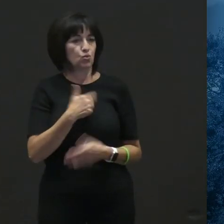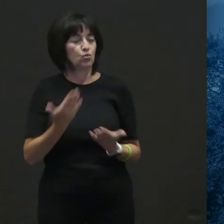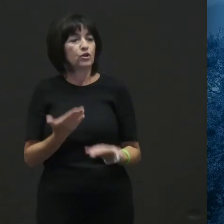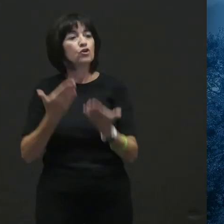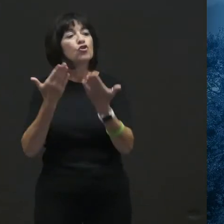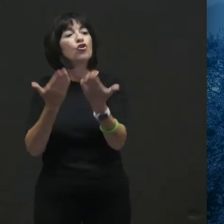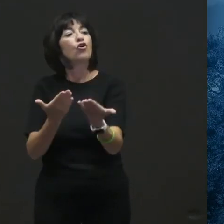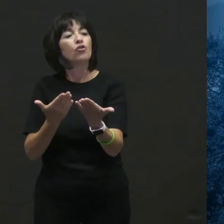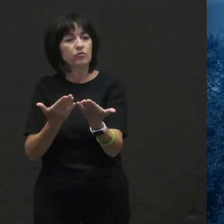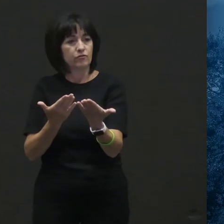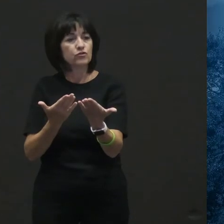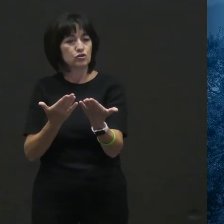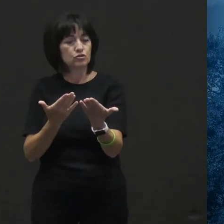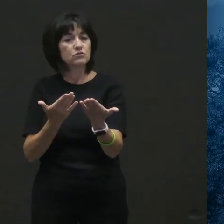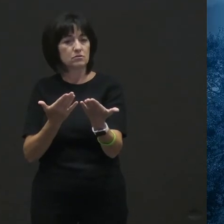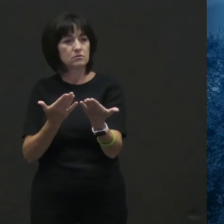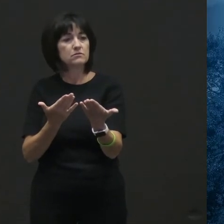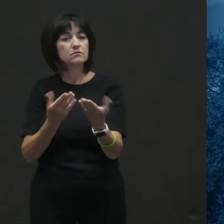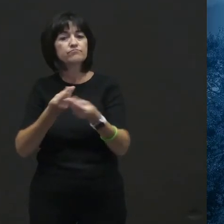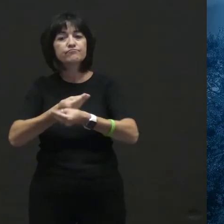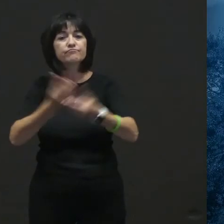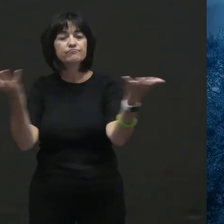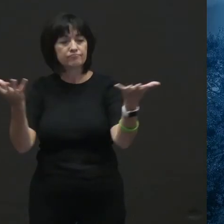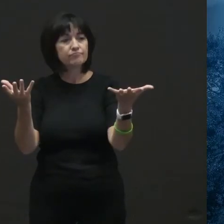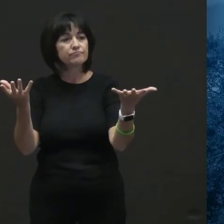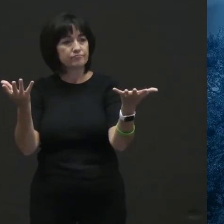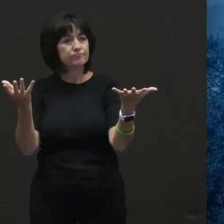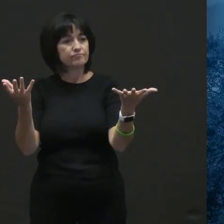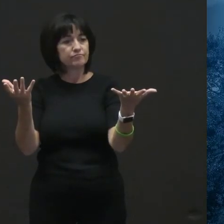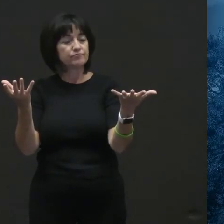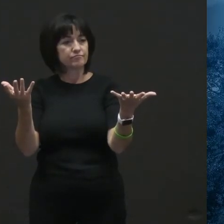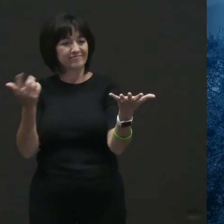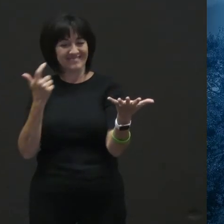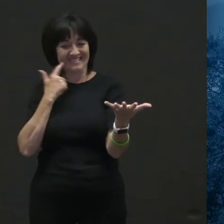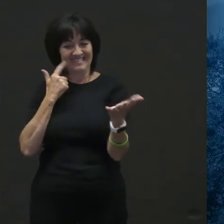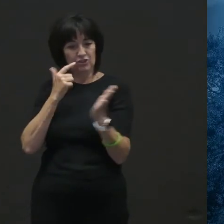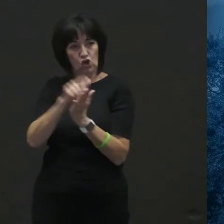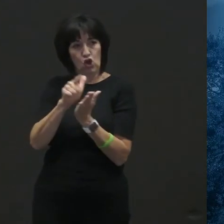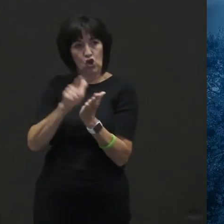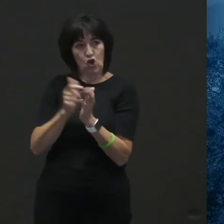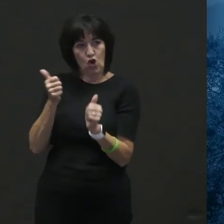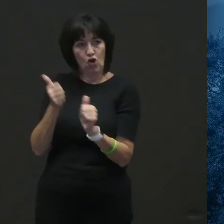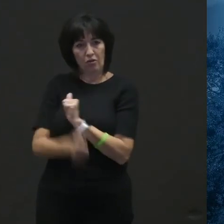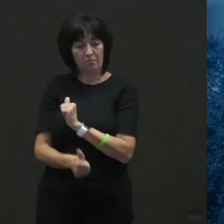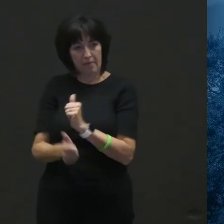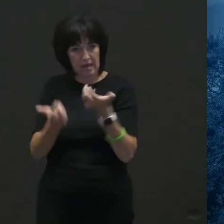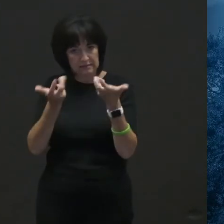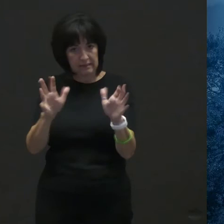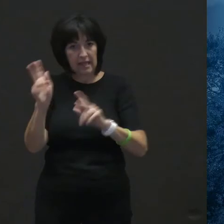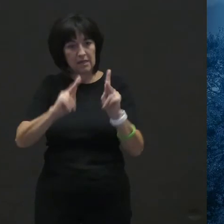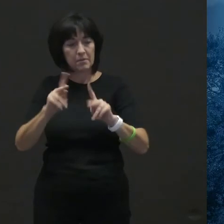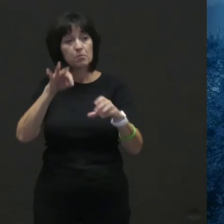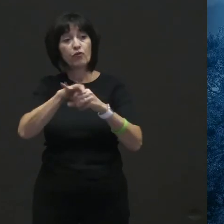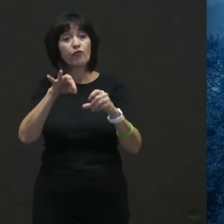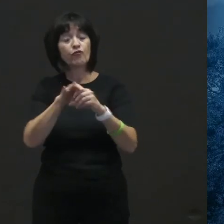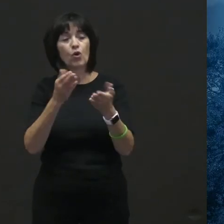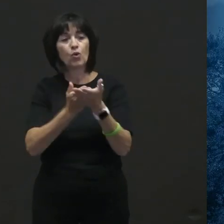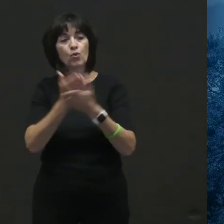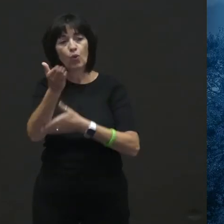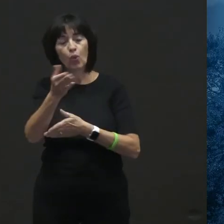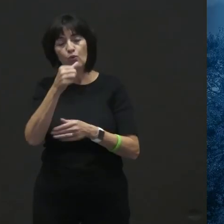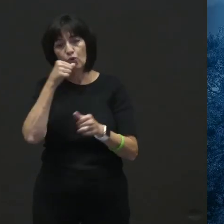extent of passing a vote by mail law just for this primary and general election. Okay, thank you. Thank you,